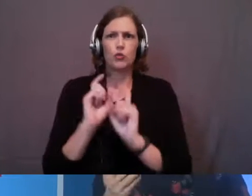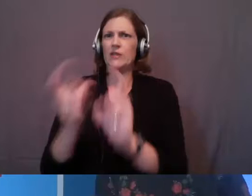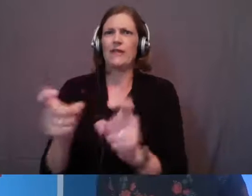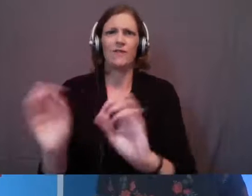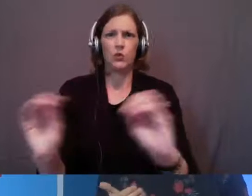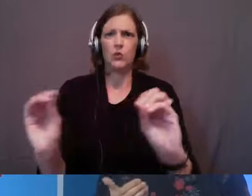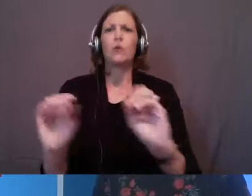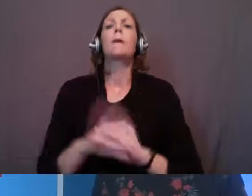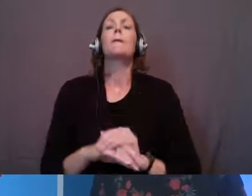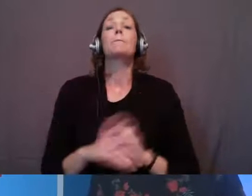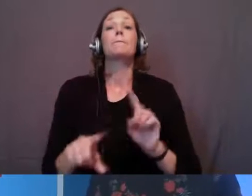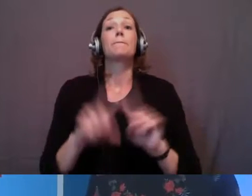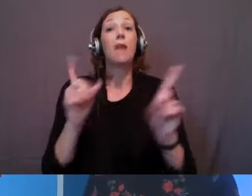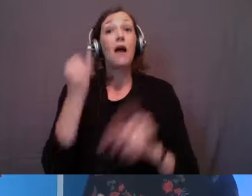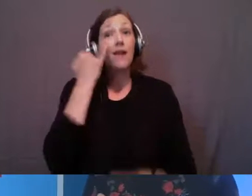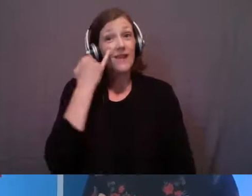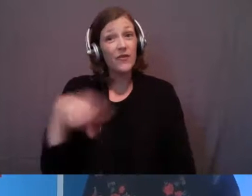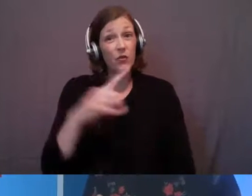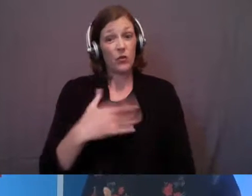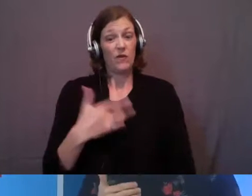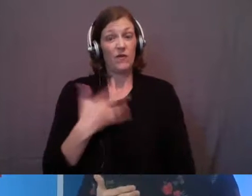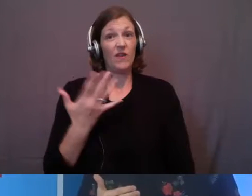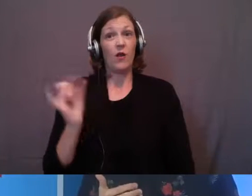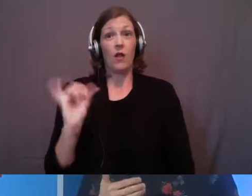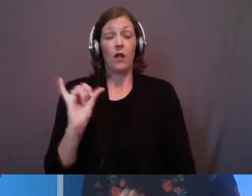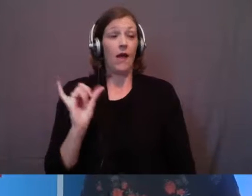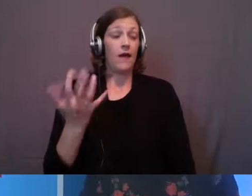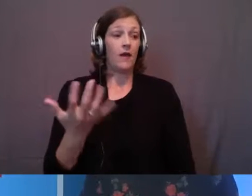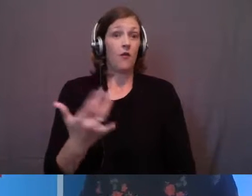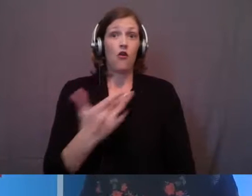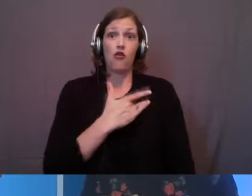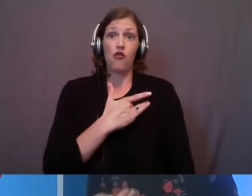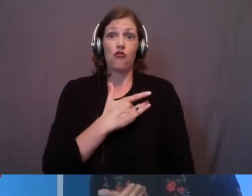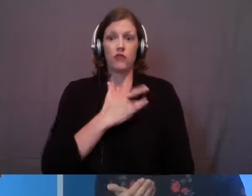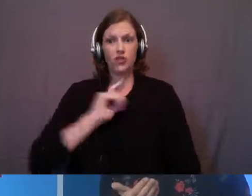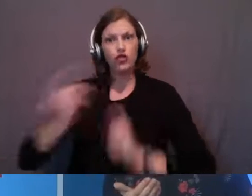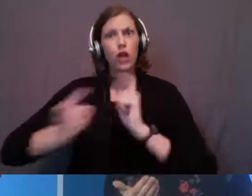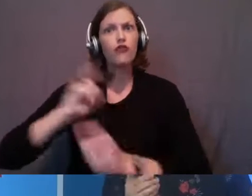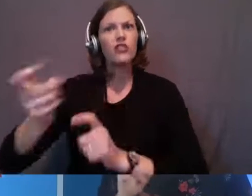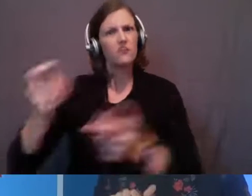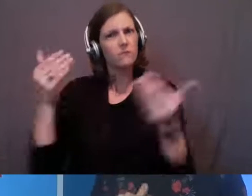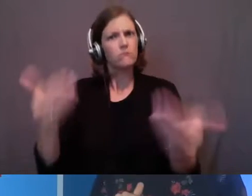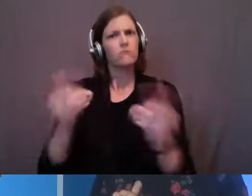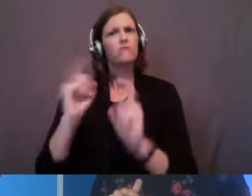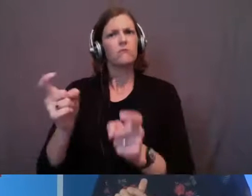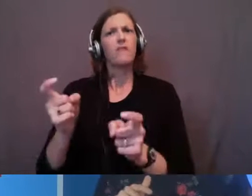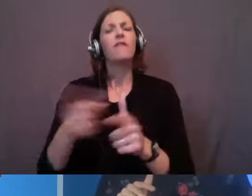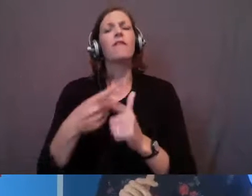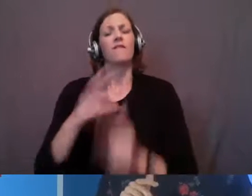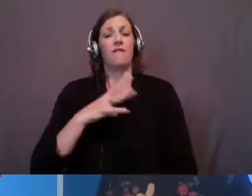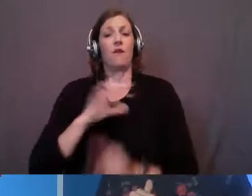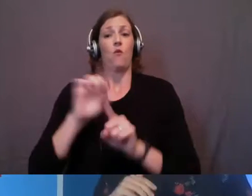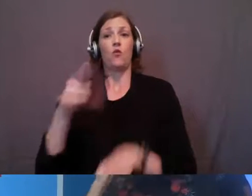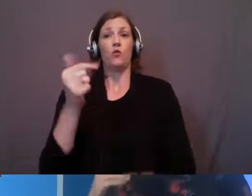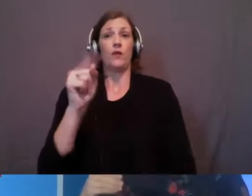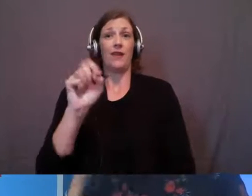give. But if you feel like giving out of a heart of generosity, I'd love to invite you to go to gatewaychurch.com, where you can